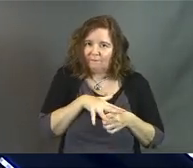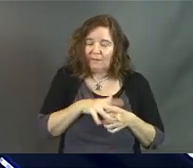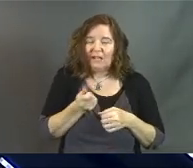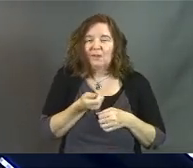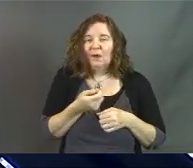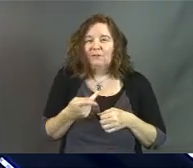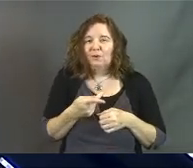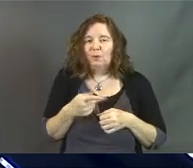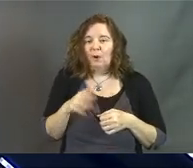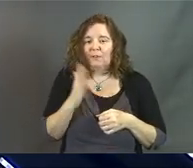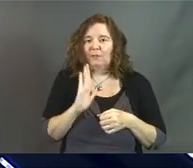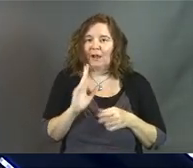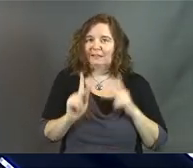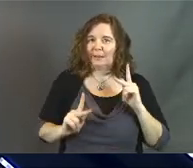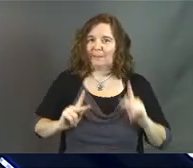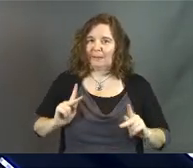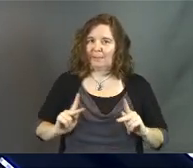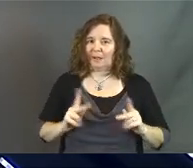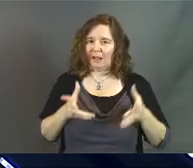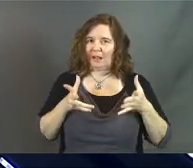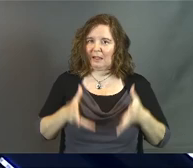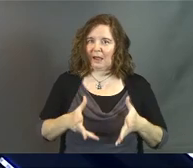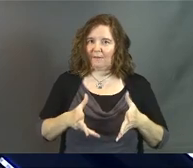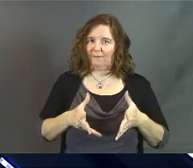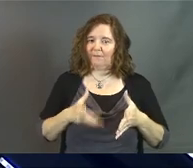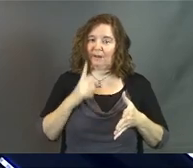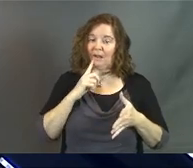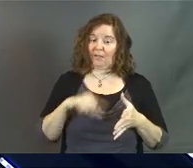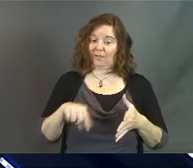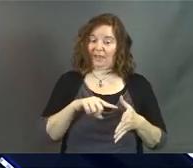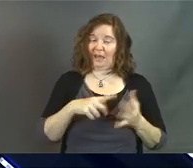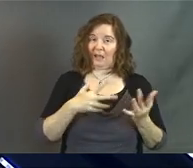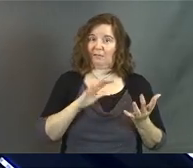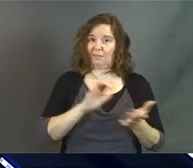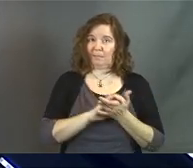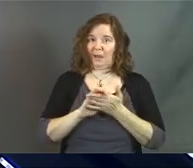there was just a few of God's people left behind, and they